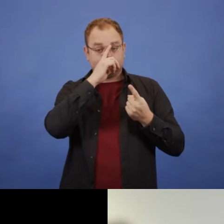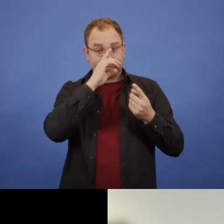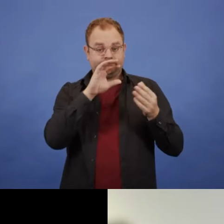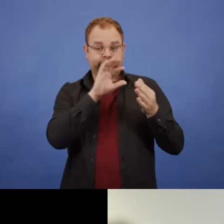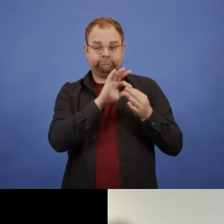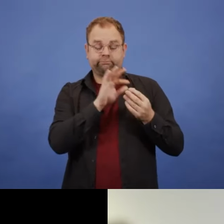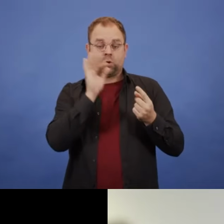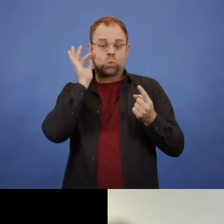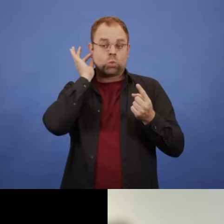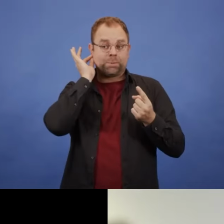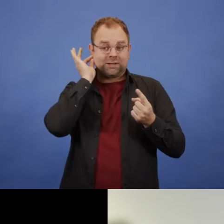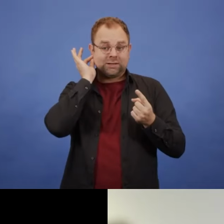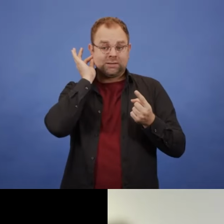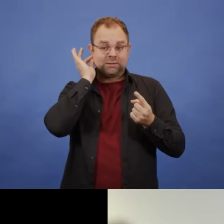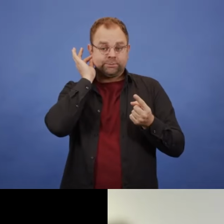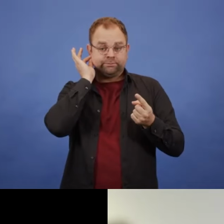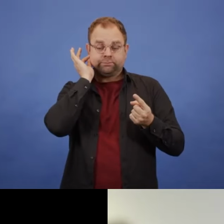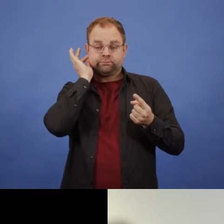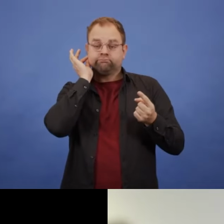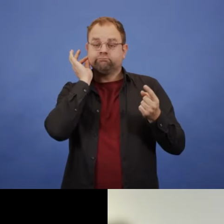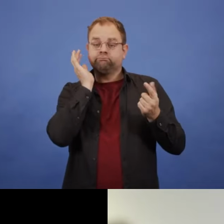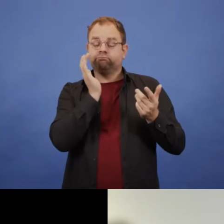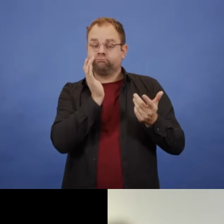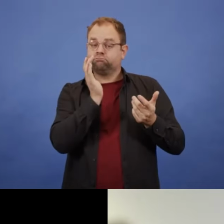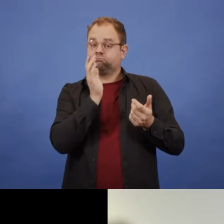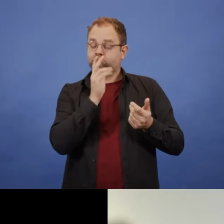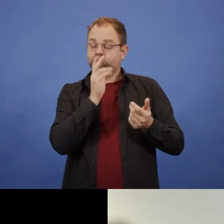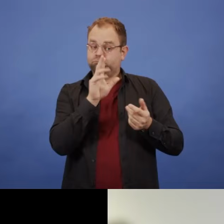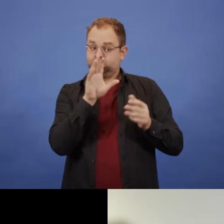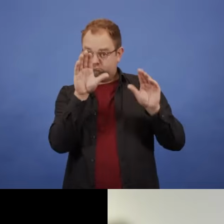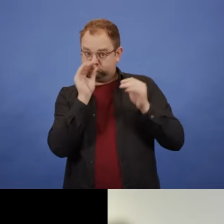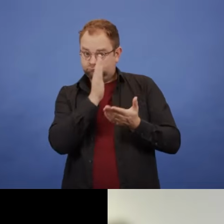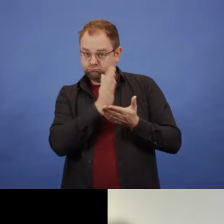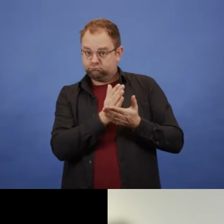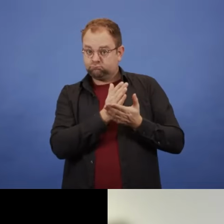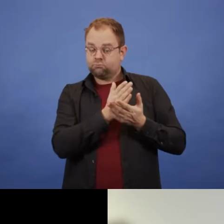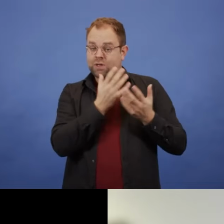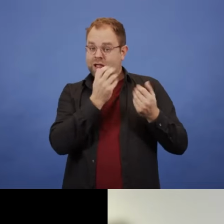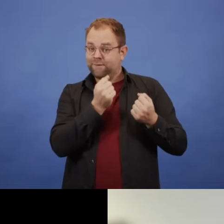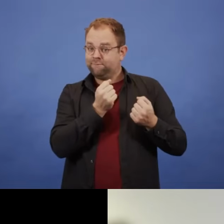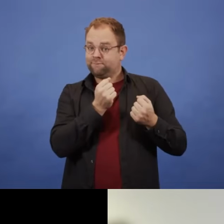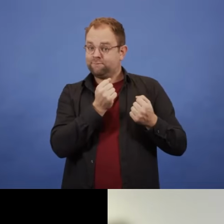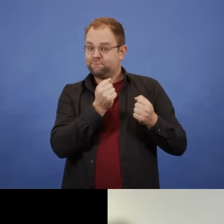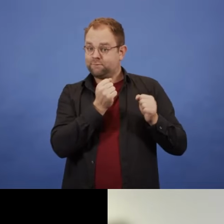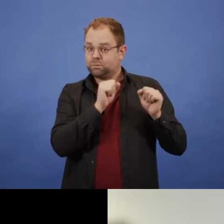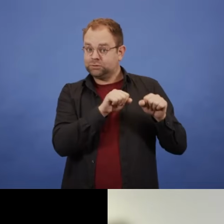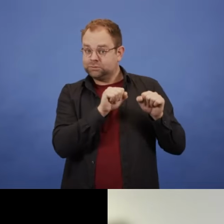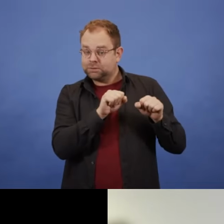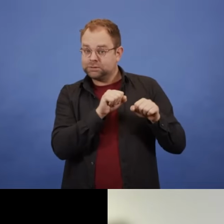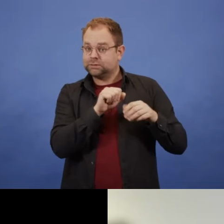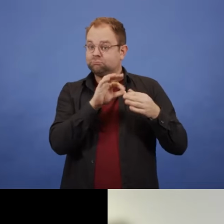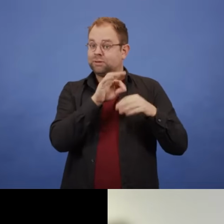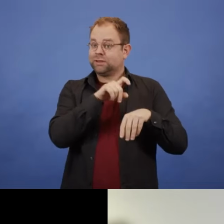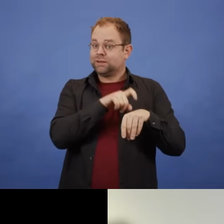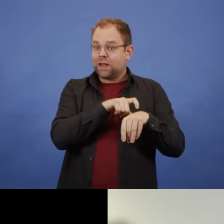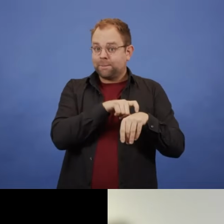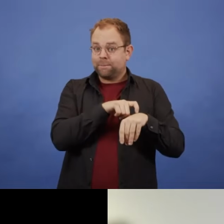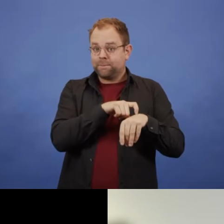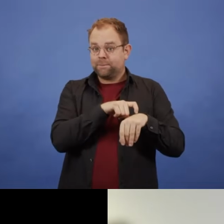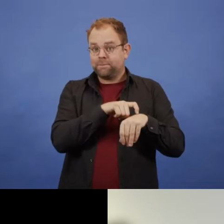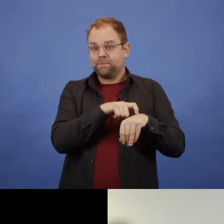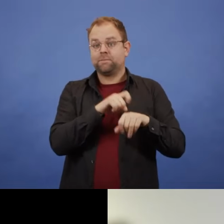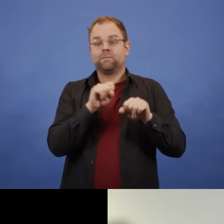And maybe I will ask this person if could clarify the question in terms of, in principle, there would